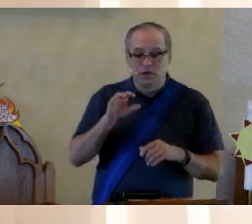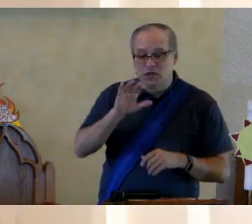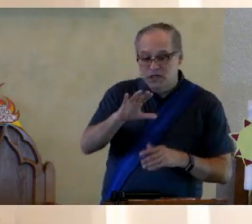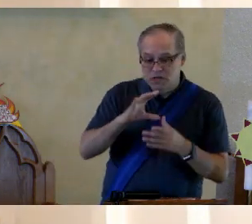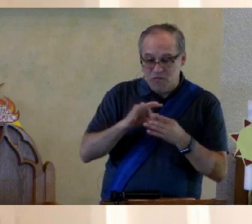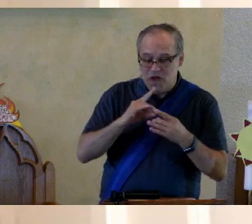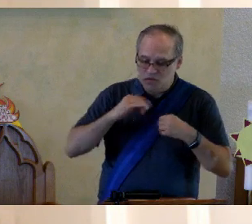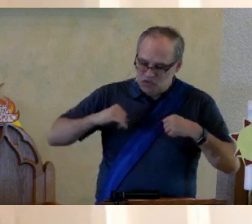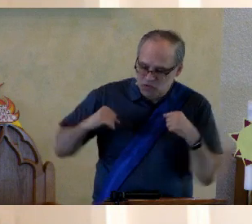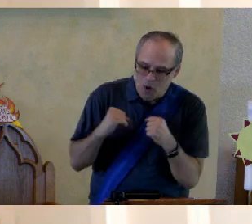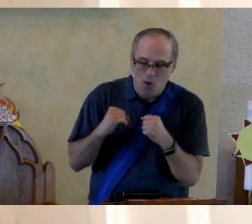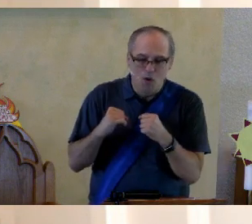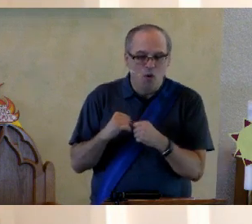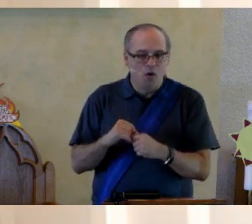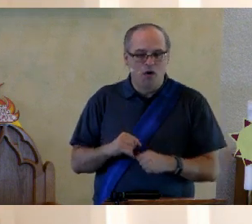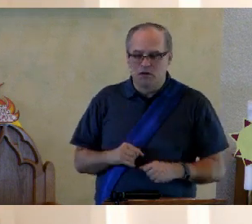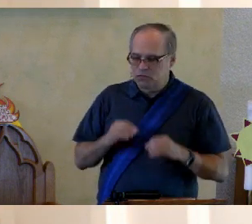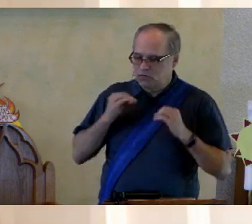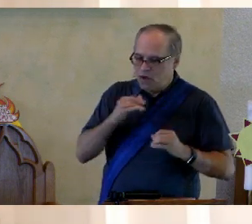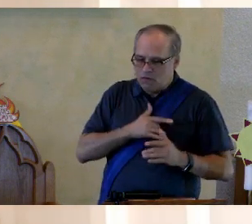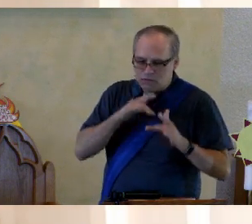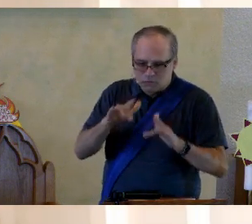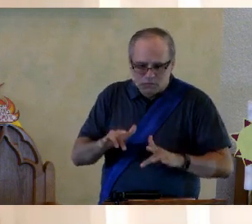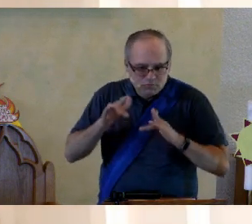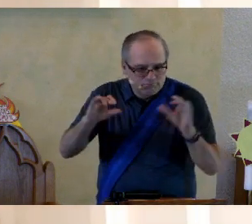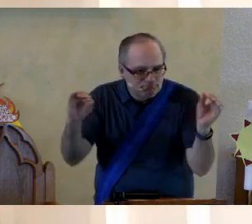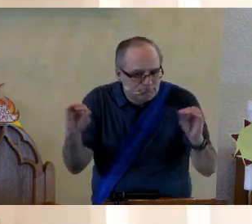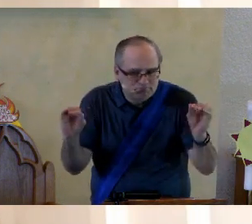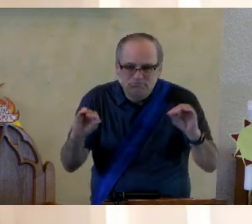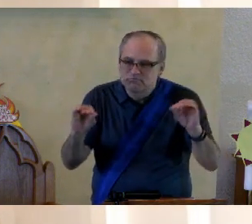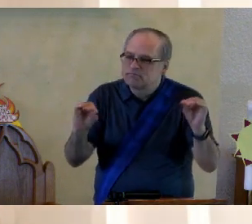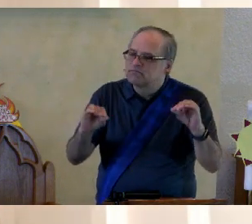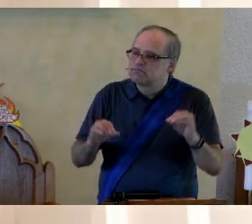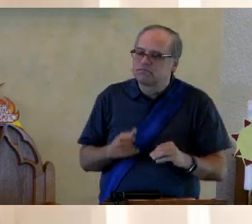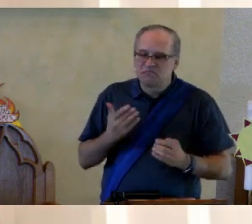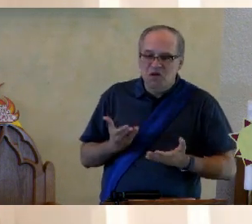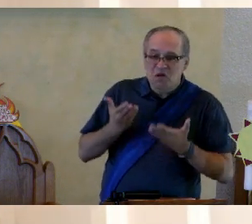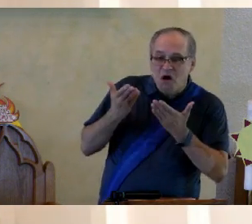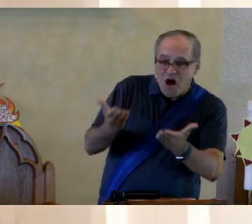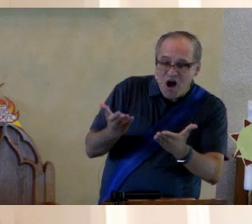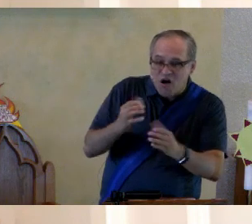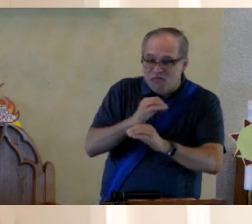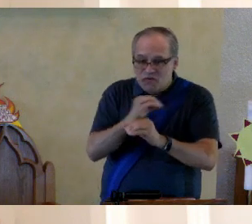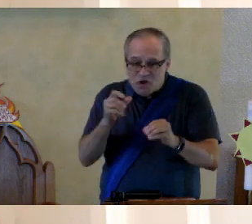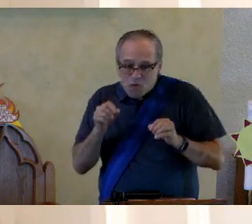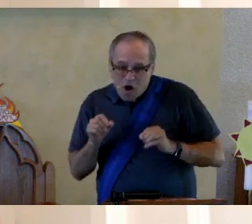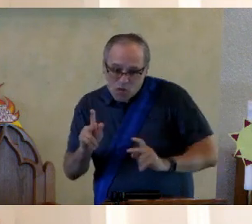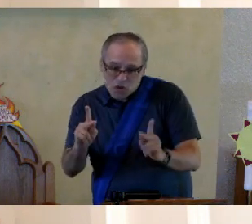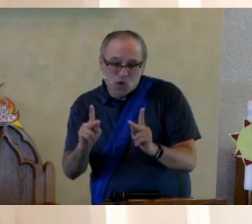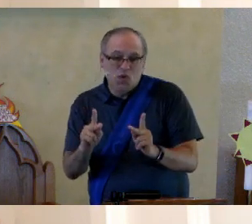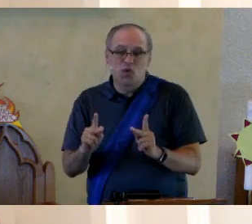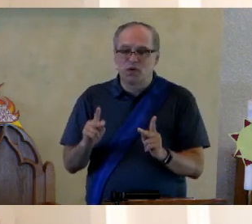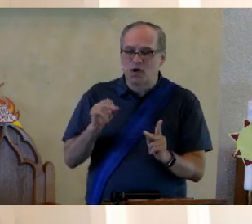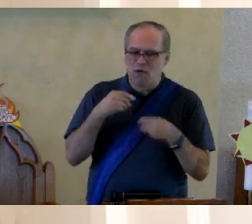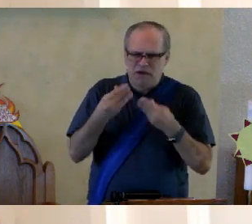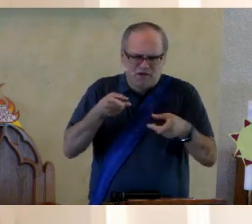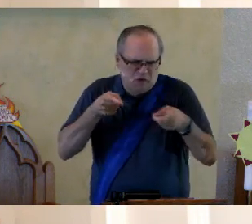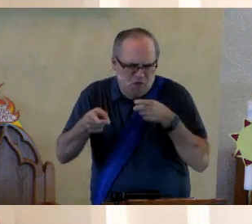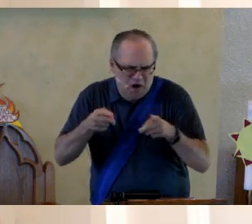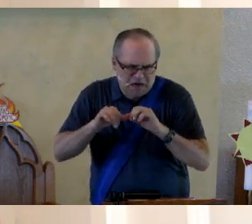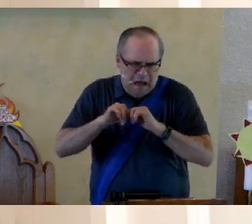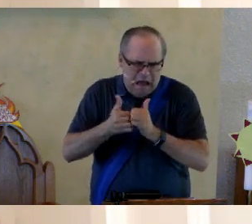of hope, devoid of compassion, and offered the people of Nineveh no opportunity or direction on how to